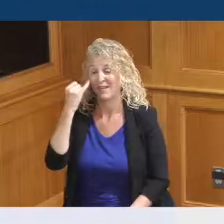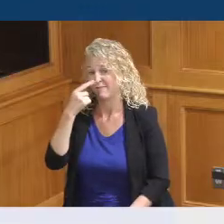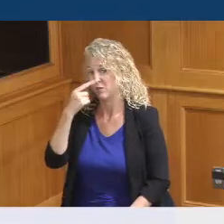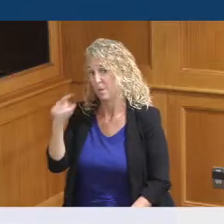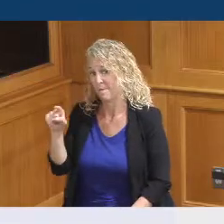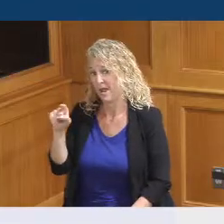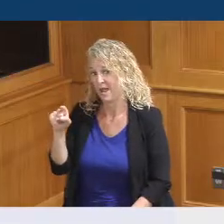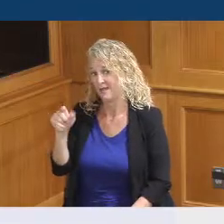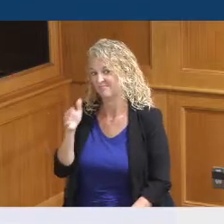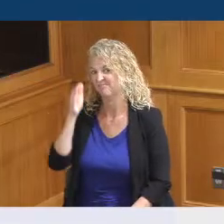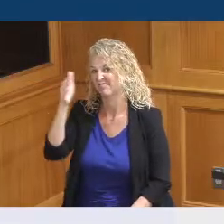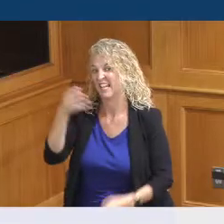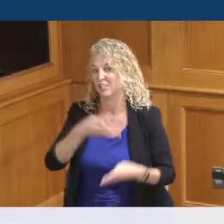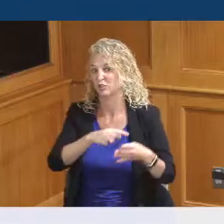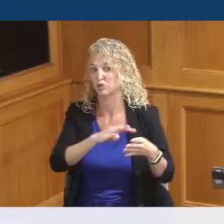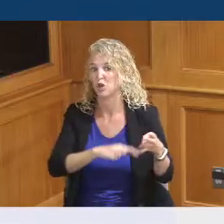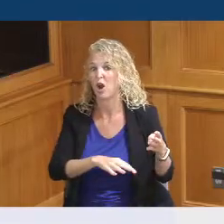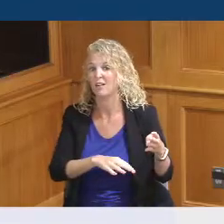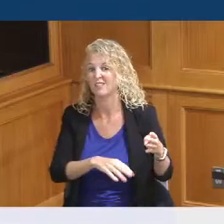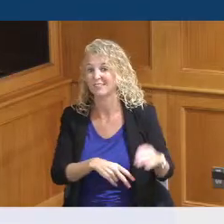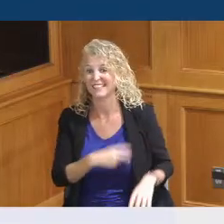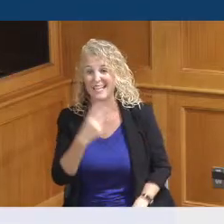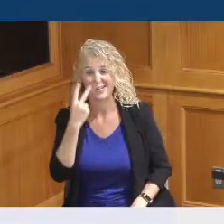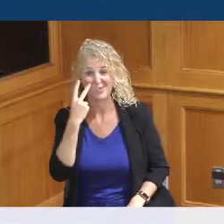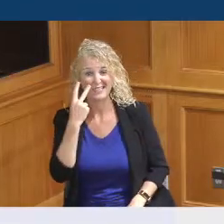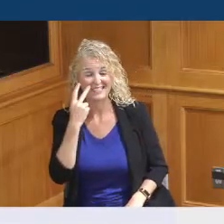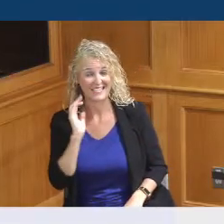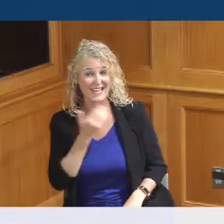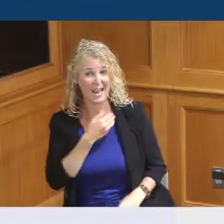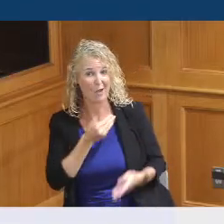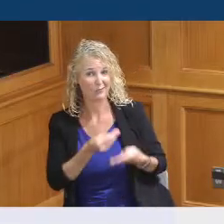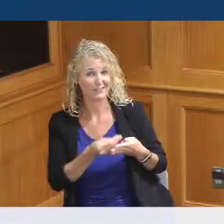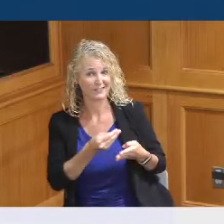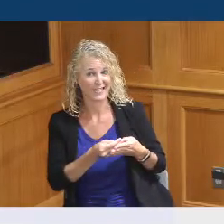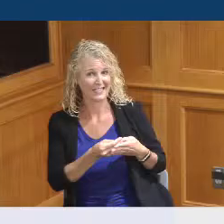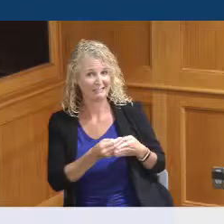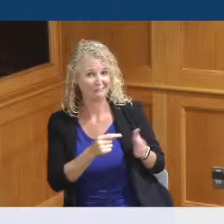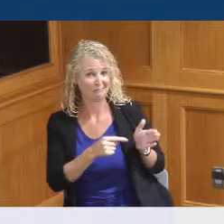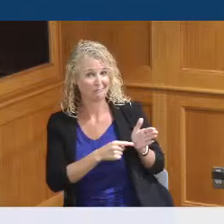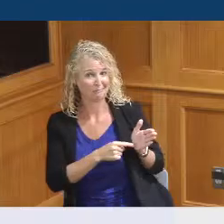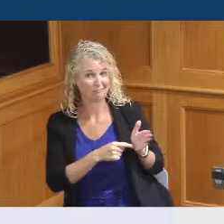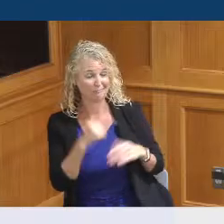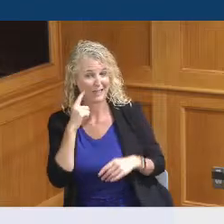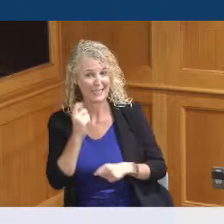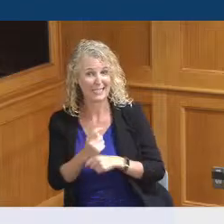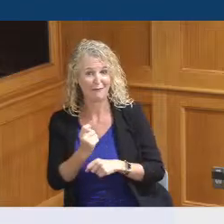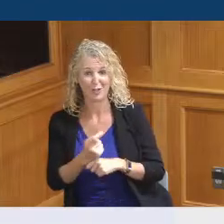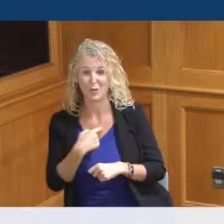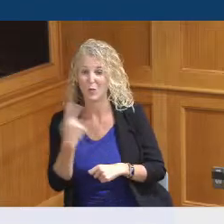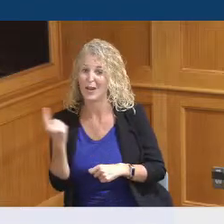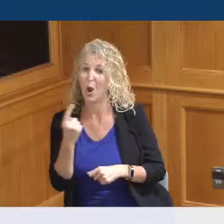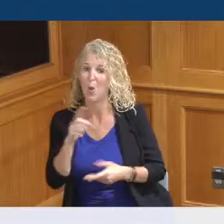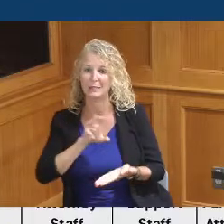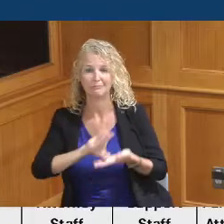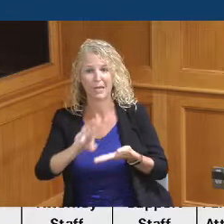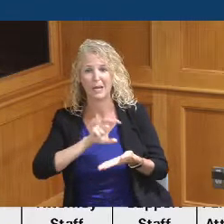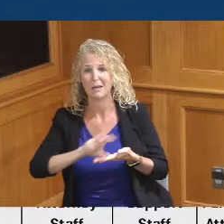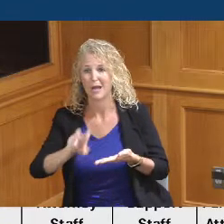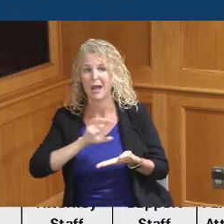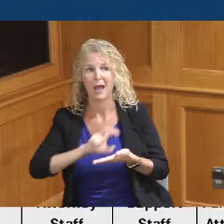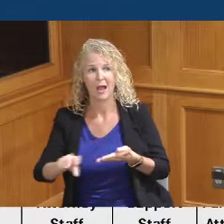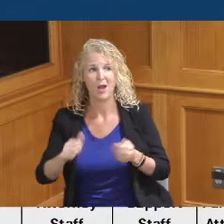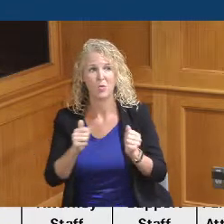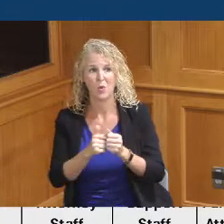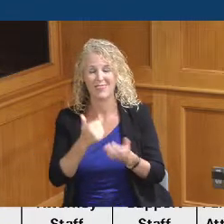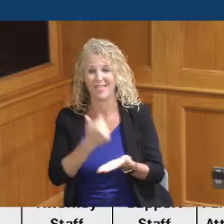future allowing for that investment, because this is something that comes before us, I think, every year. And we are continuously investing in the